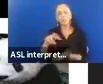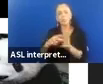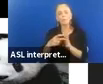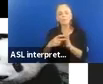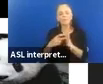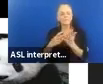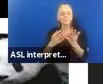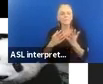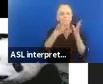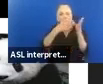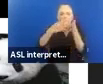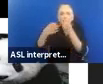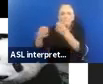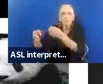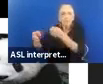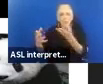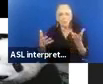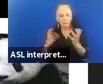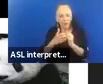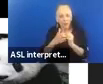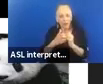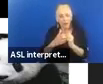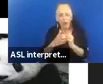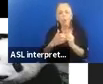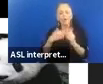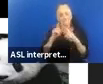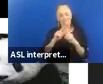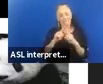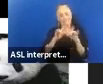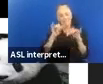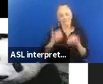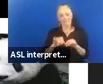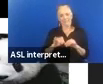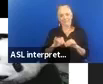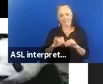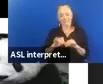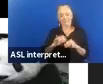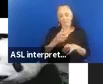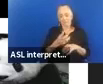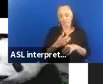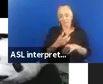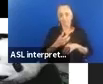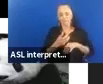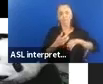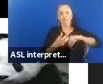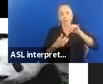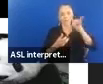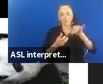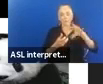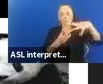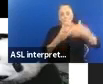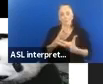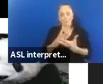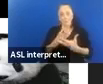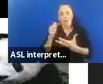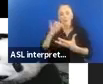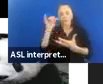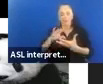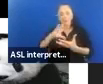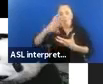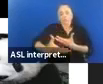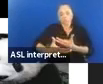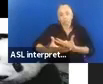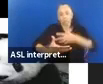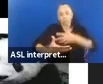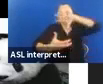different systems nested within other systems that makes life possible. So we